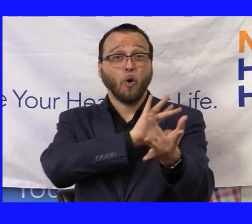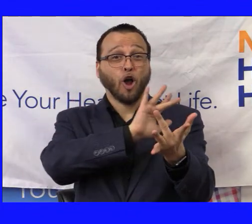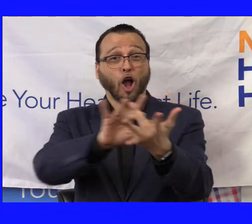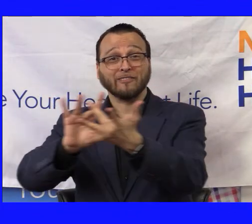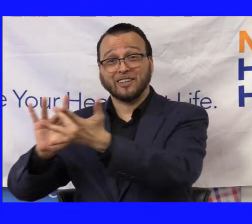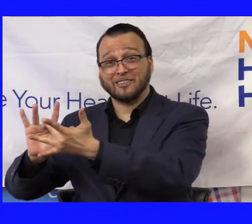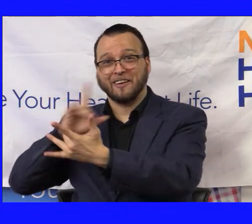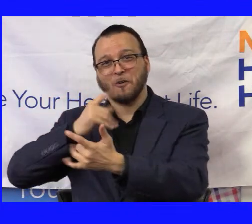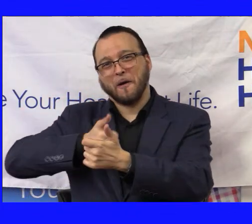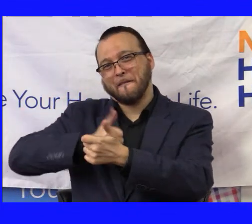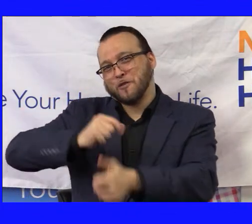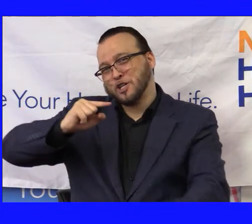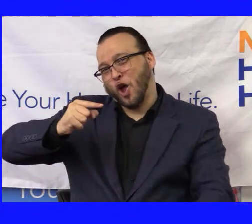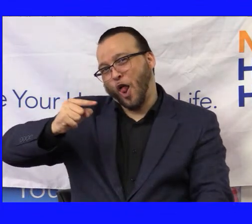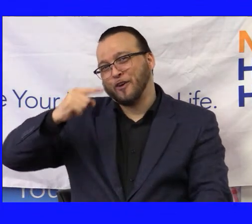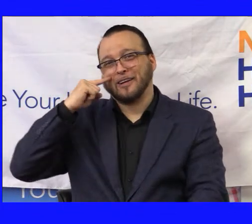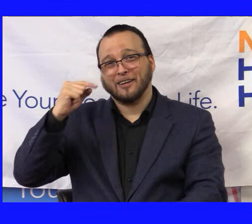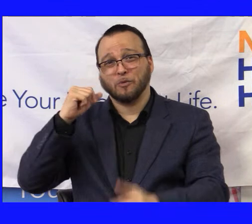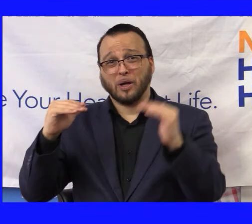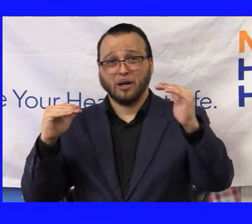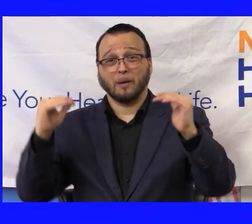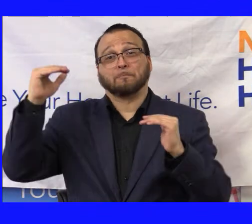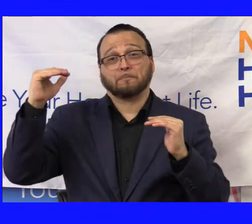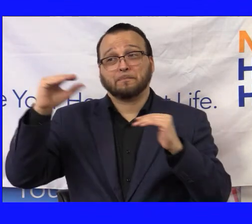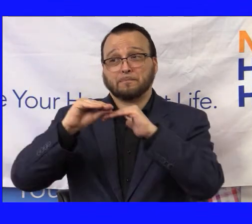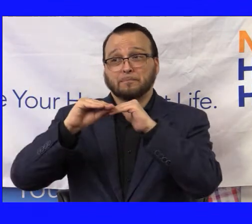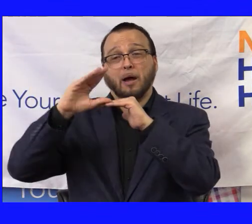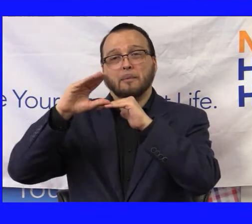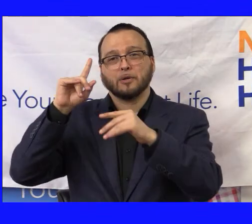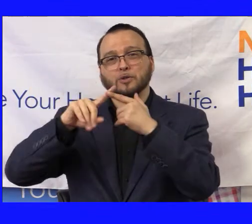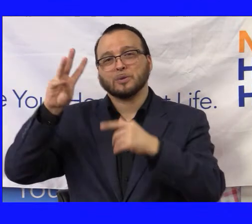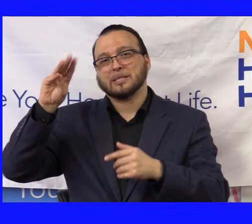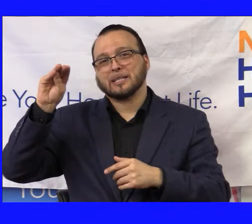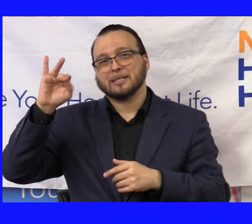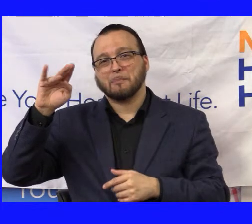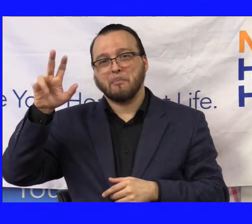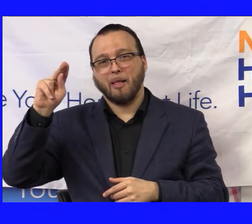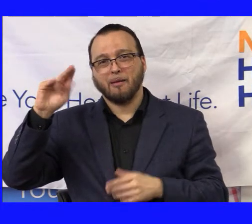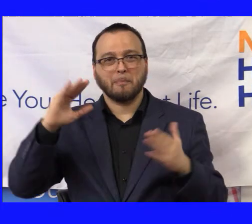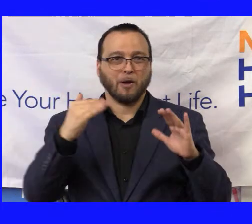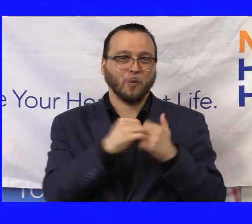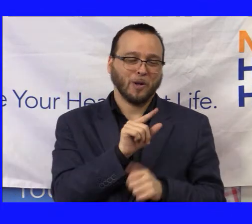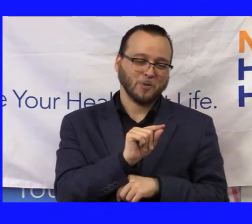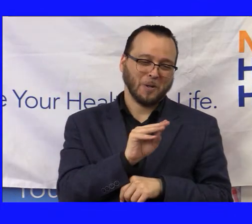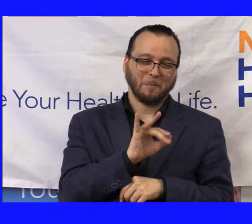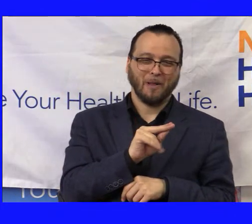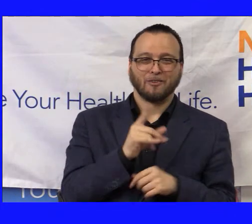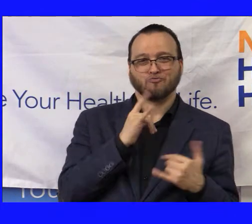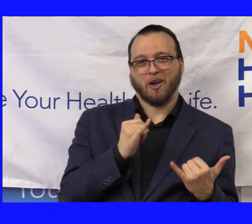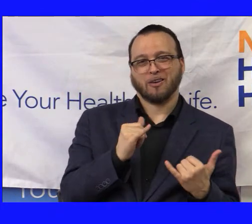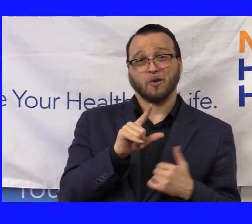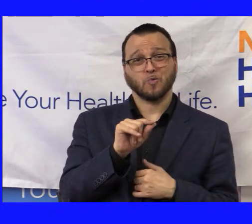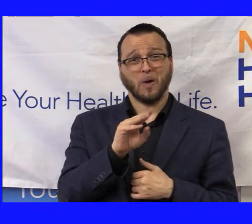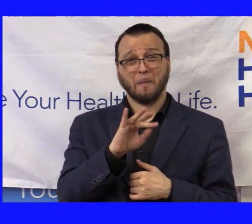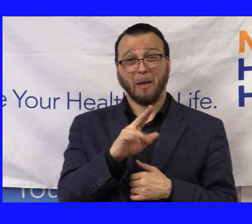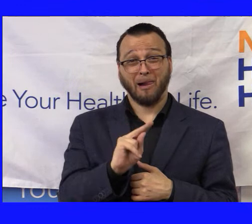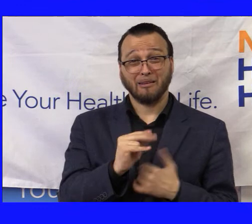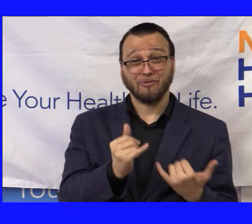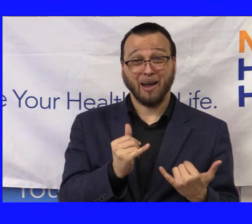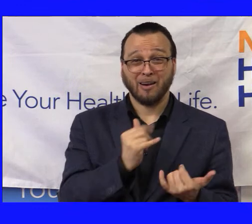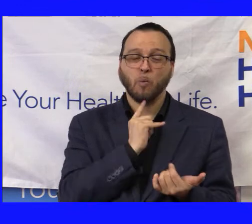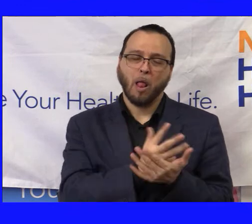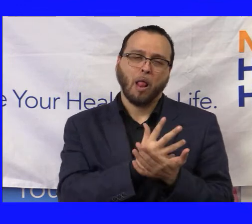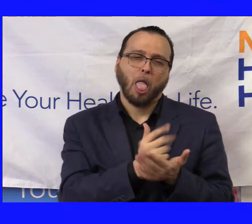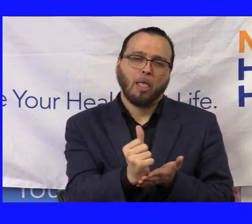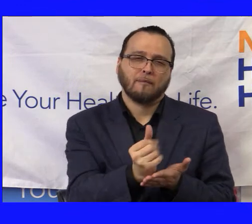will, by going up to the not to exceed of 60 million from the 20 million where we are now. Where we are now, we're going to be out of funding by the end of